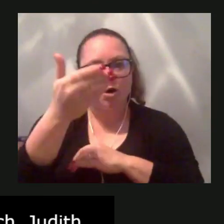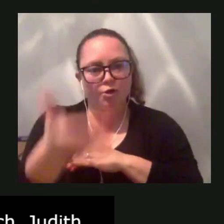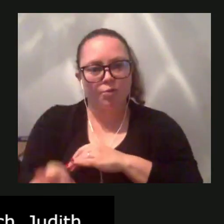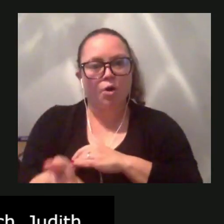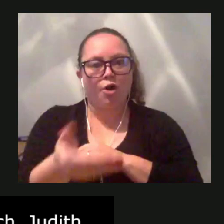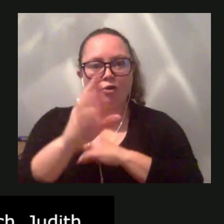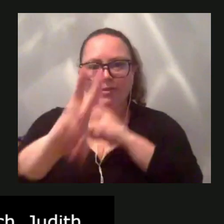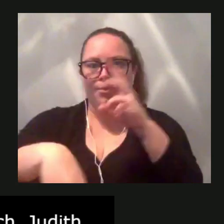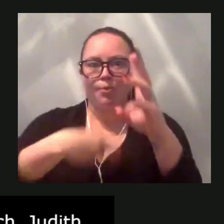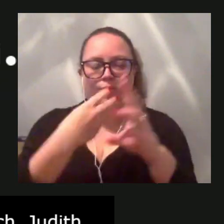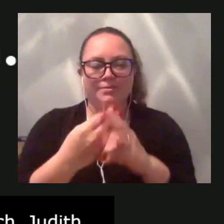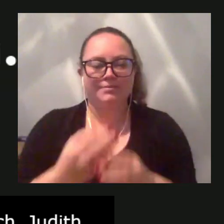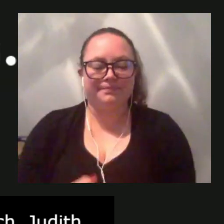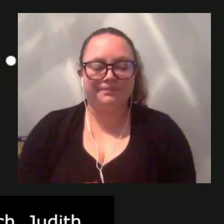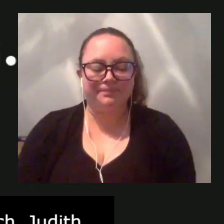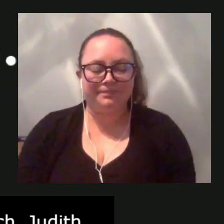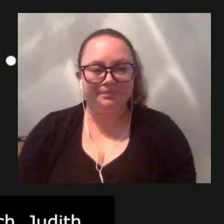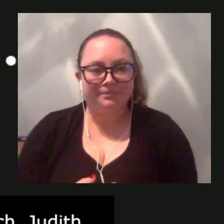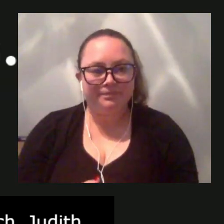world.